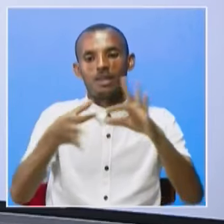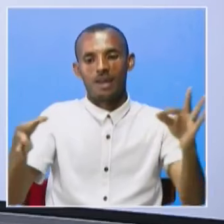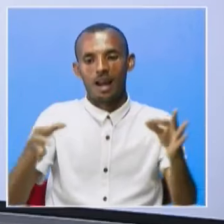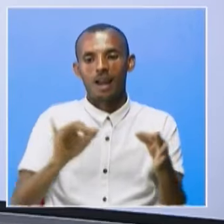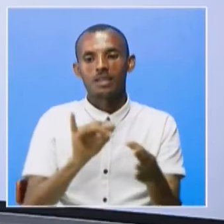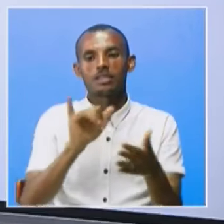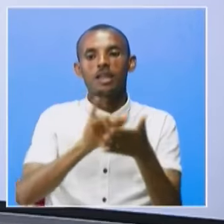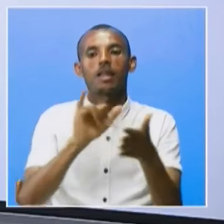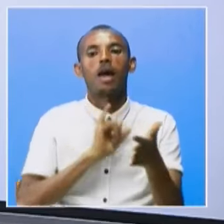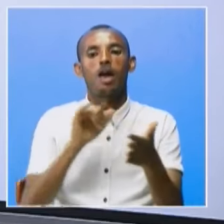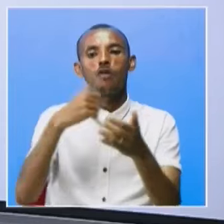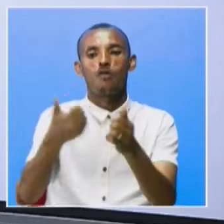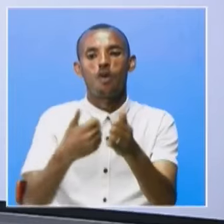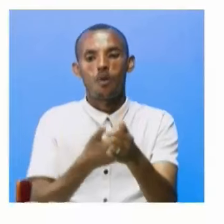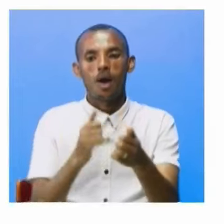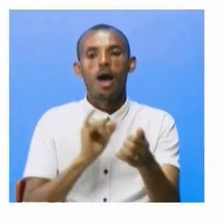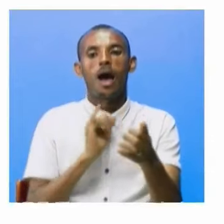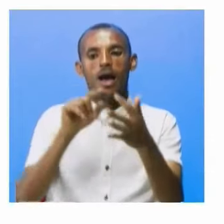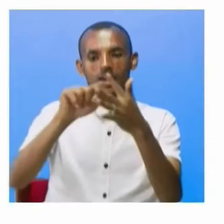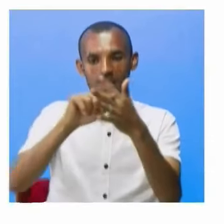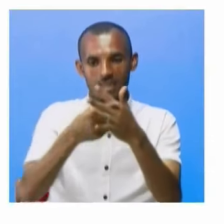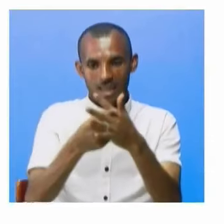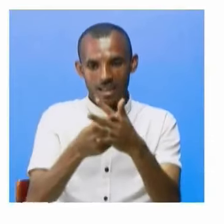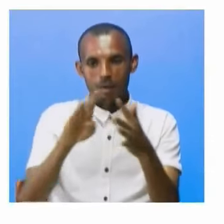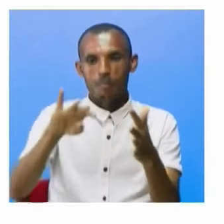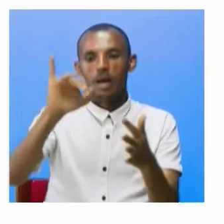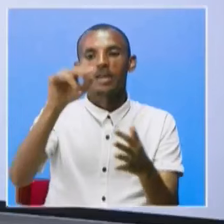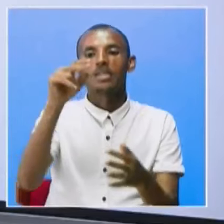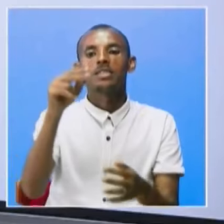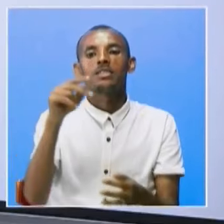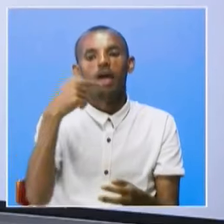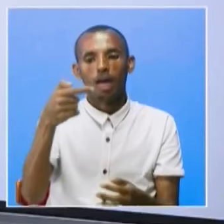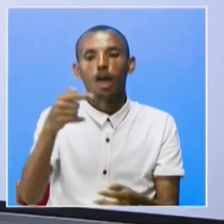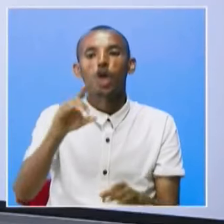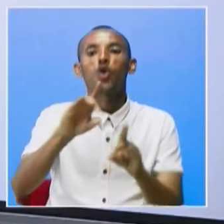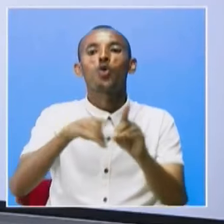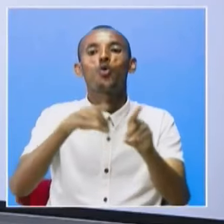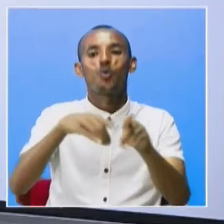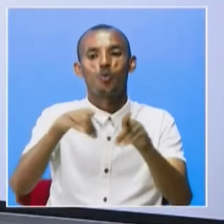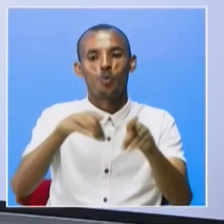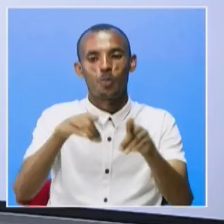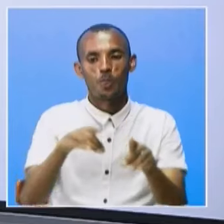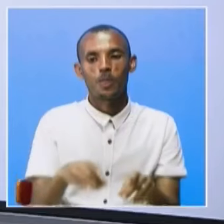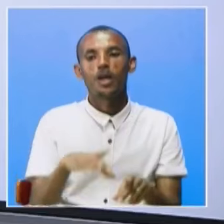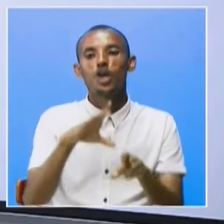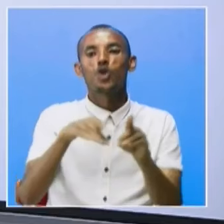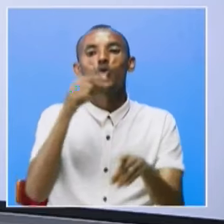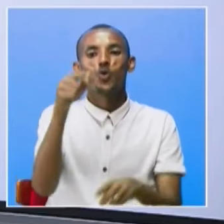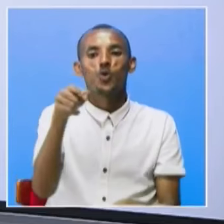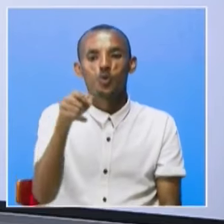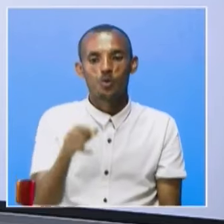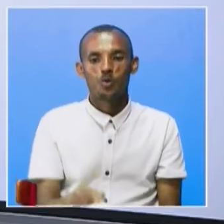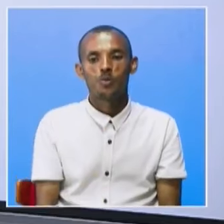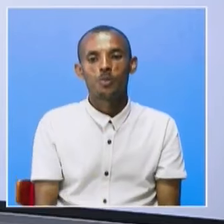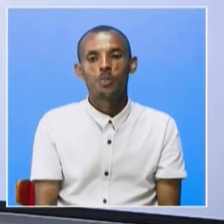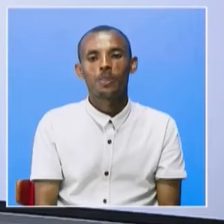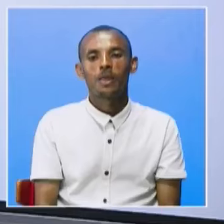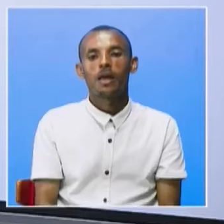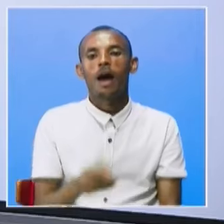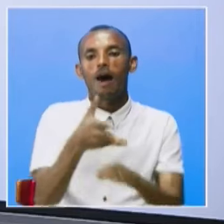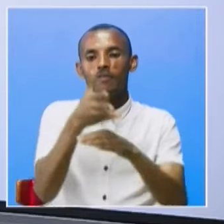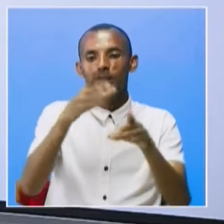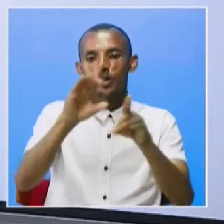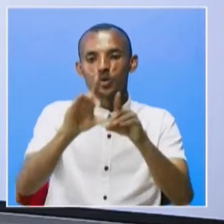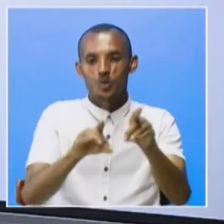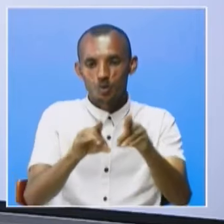okay? I start by saying what? Do. Yes? Do you, then after do,